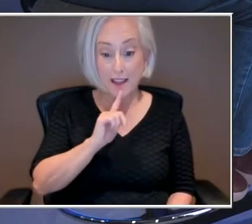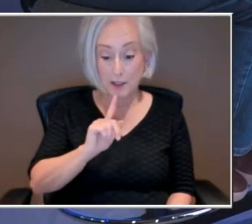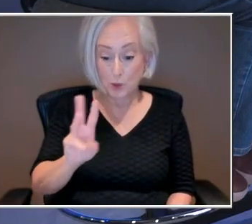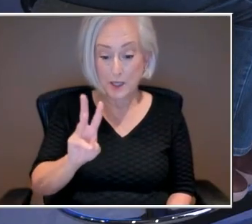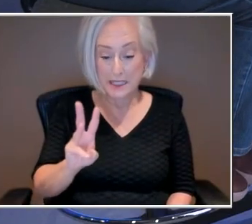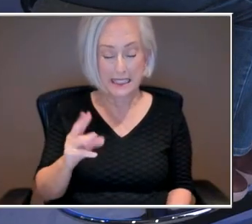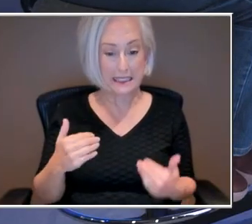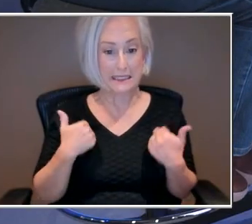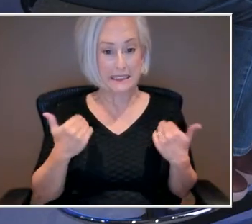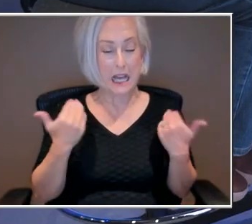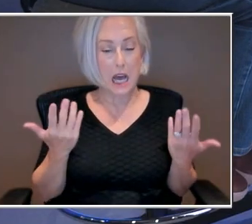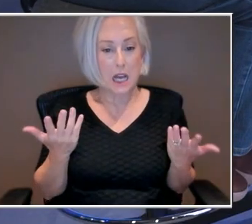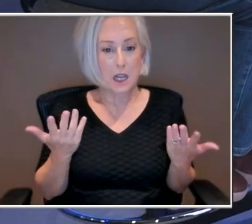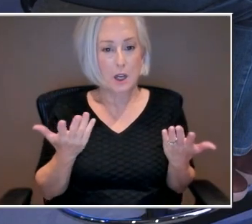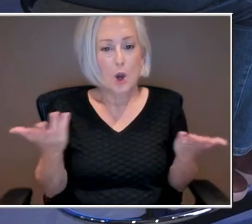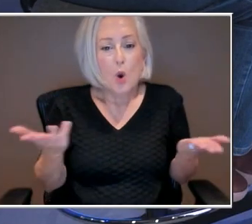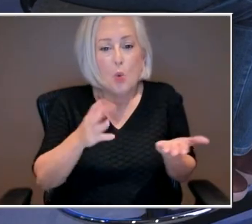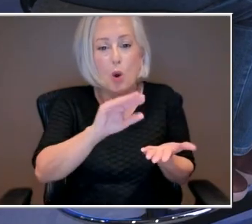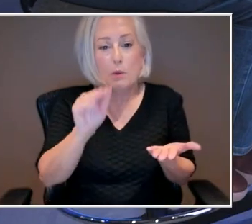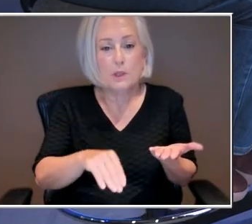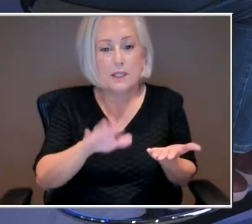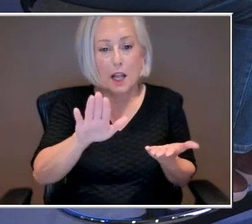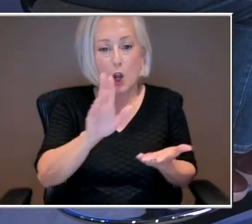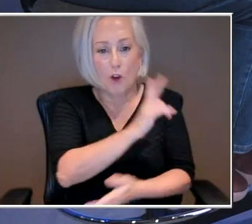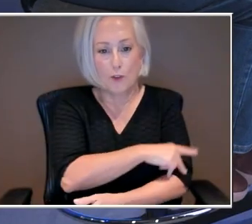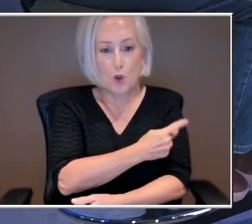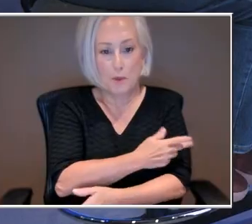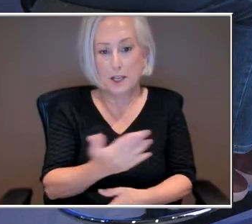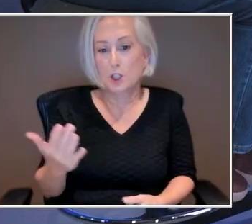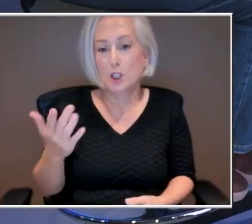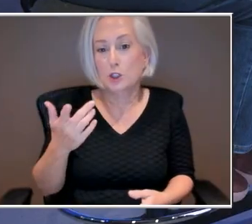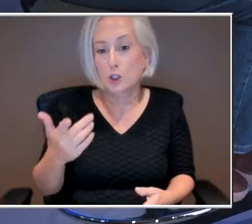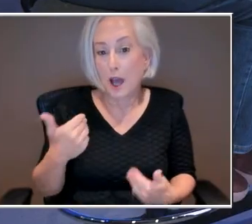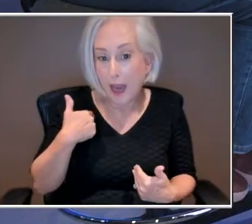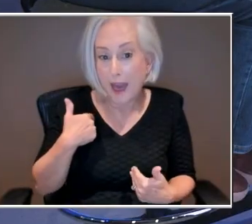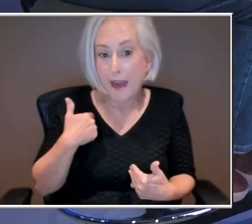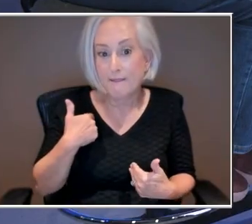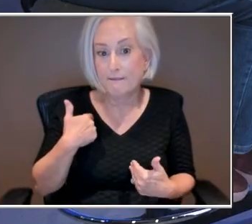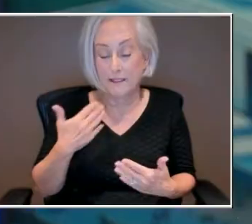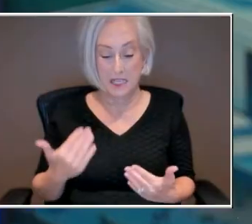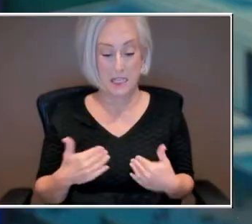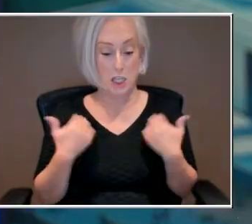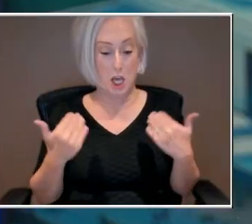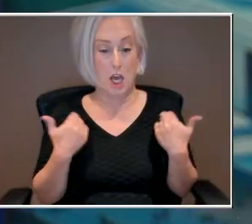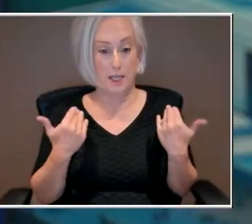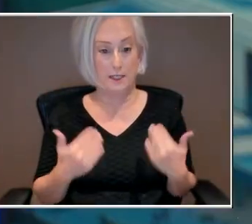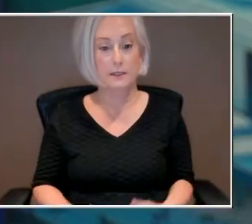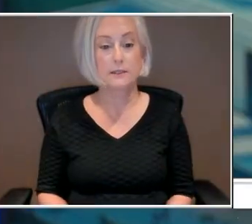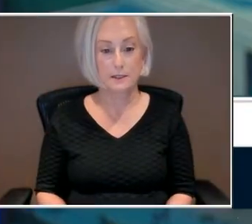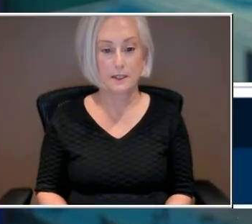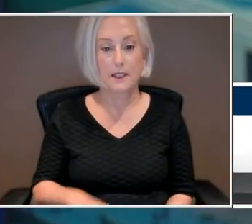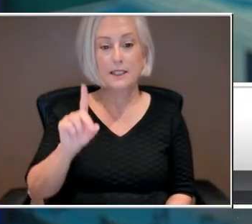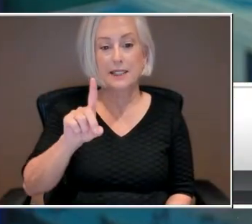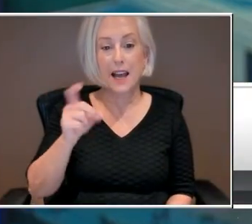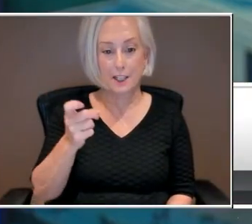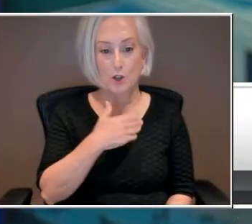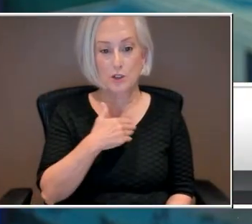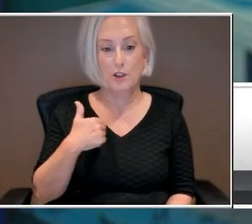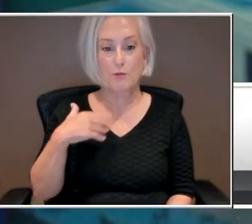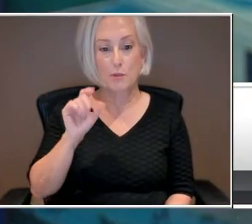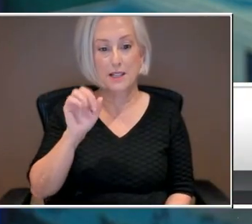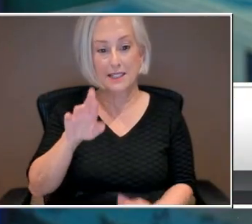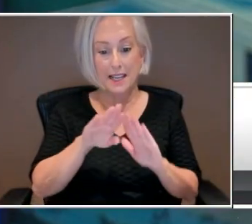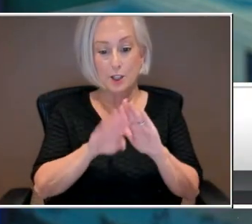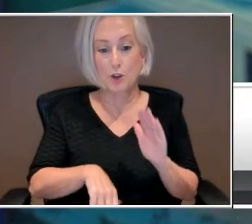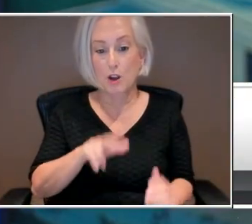of patients that you treat or that you know of are diagnosed that young? The diagnosis of breast cancer under 30 is